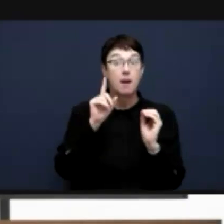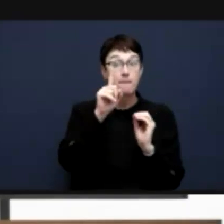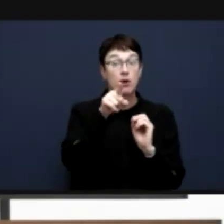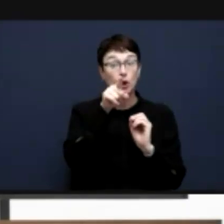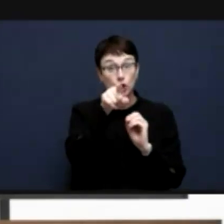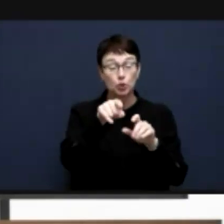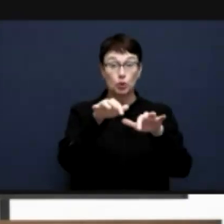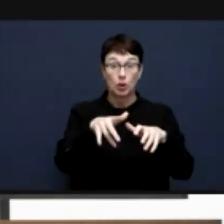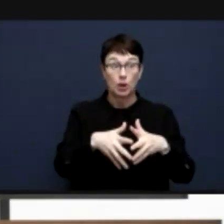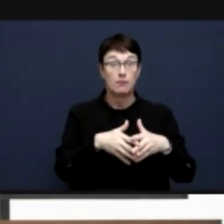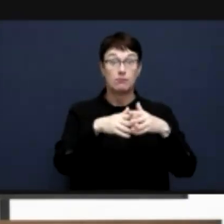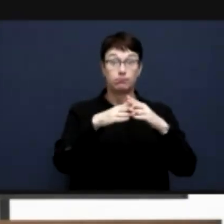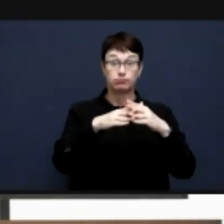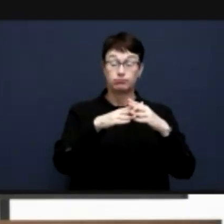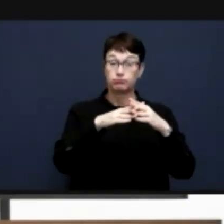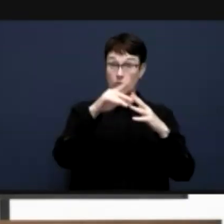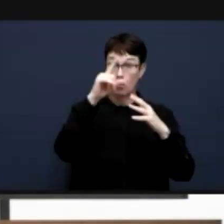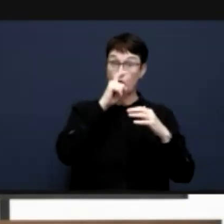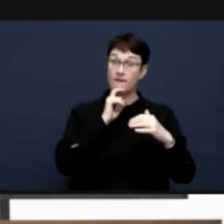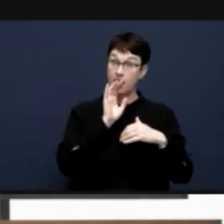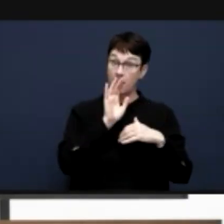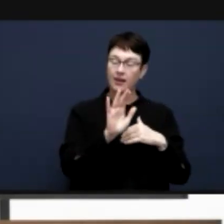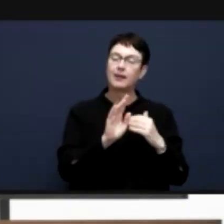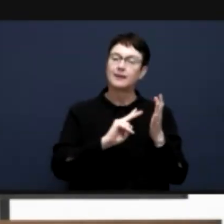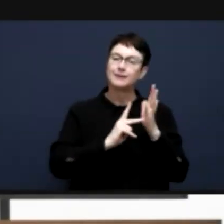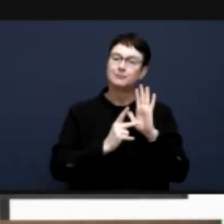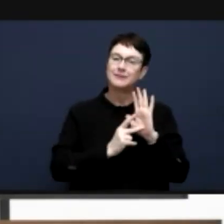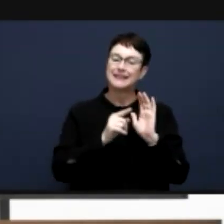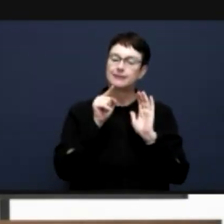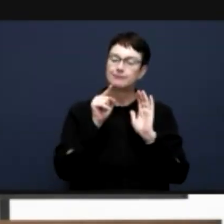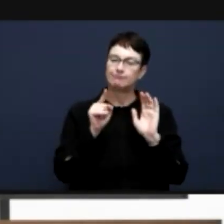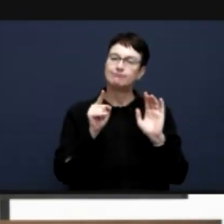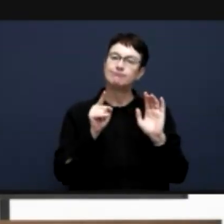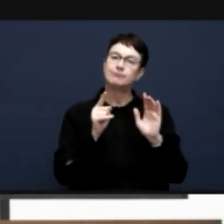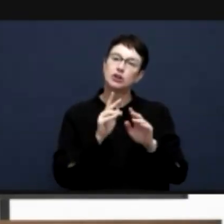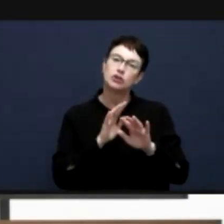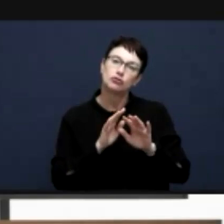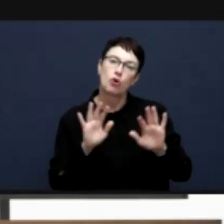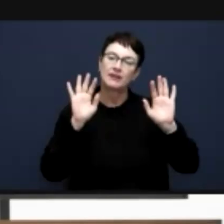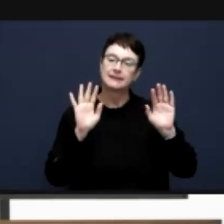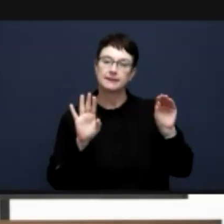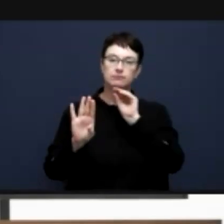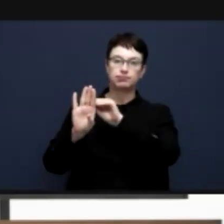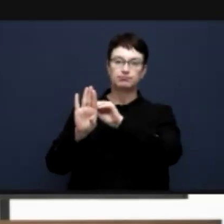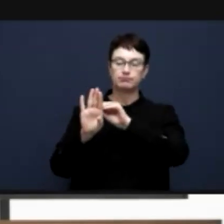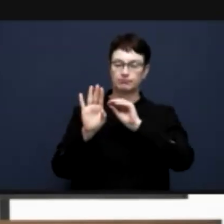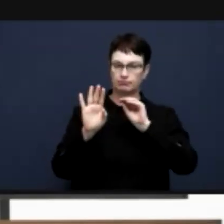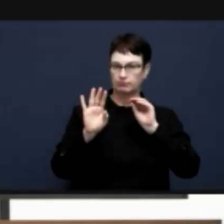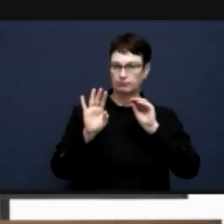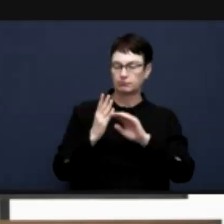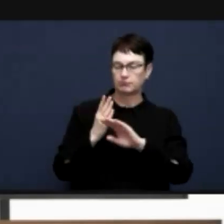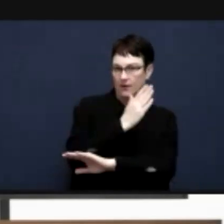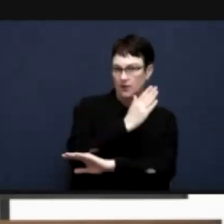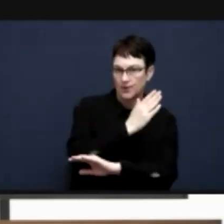a documentation for accessibility features in third-party content, possibly by linking to that documentation.